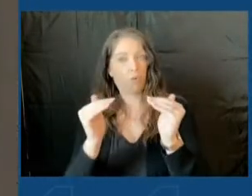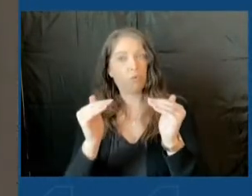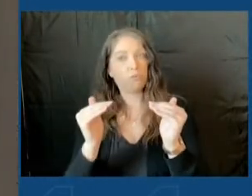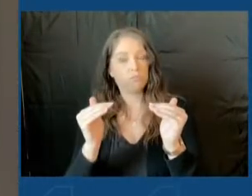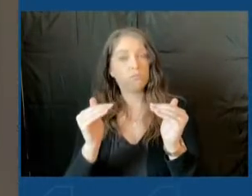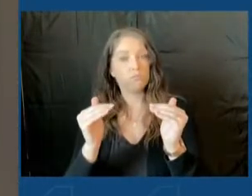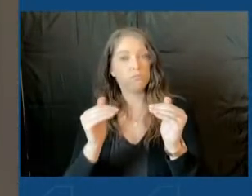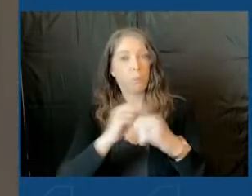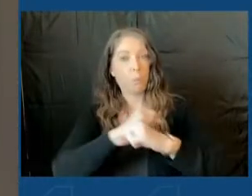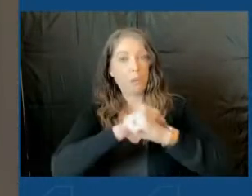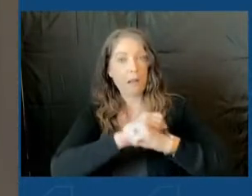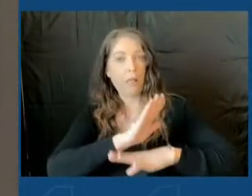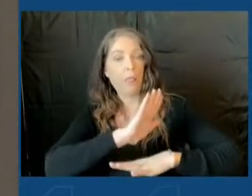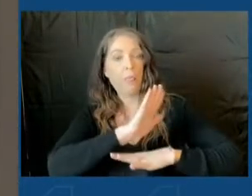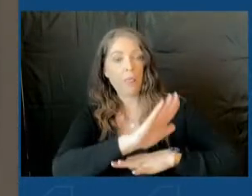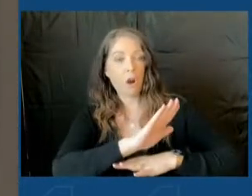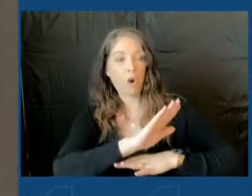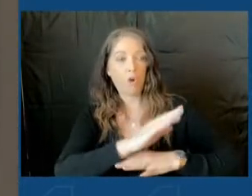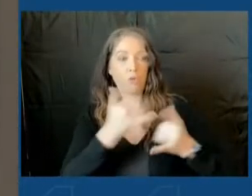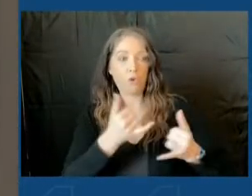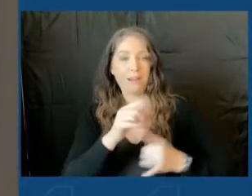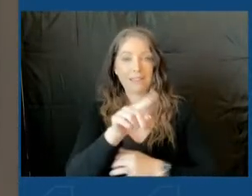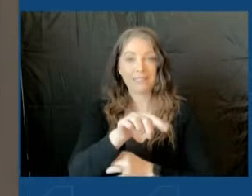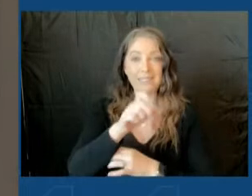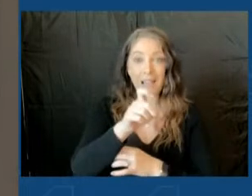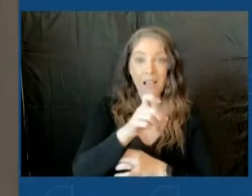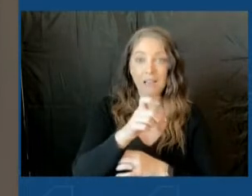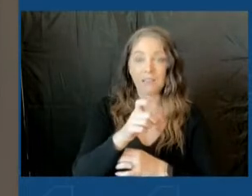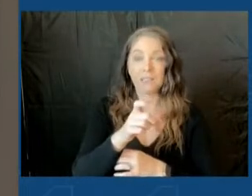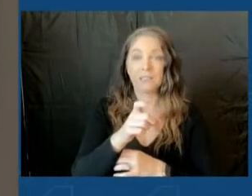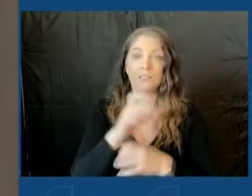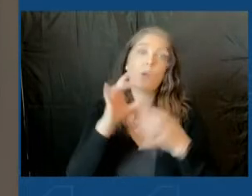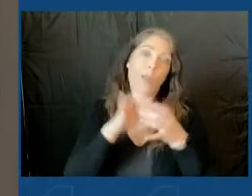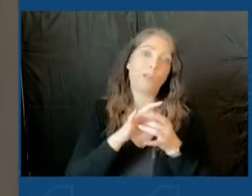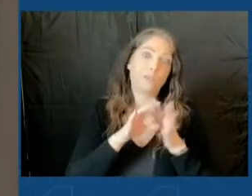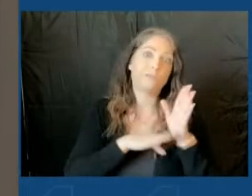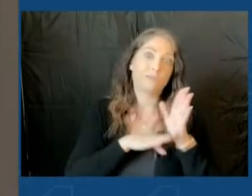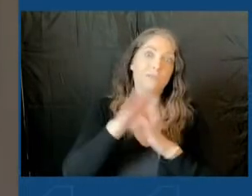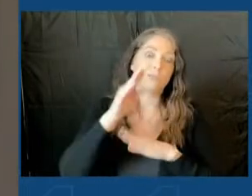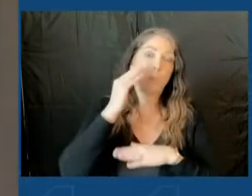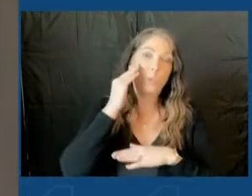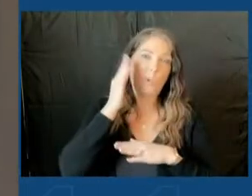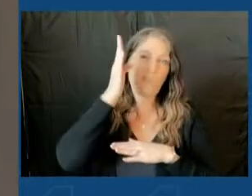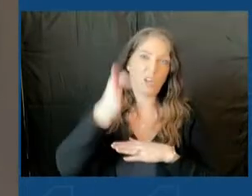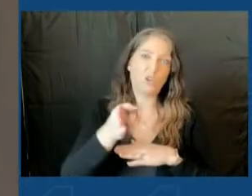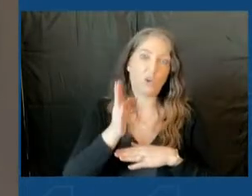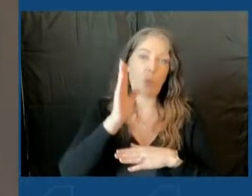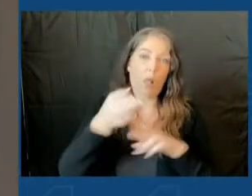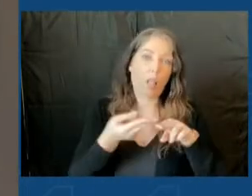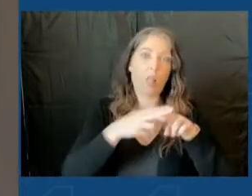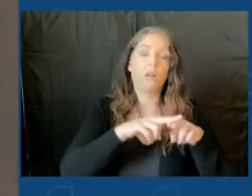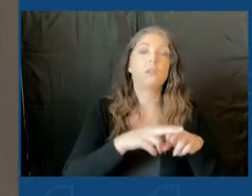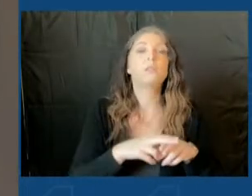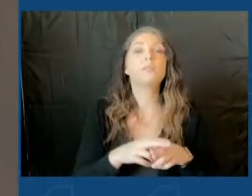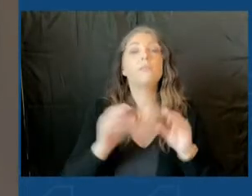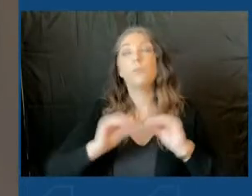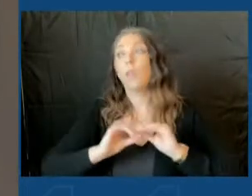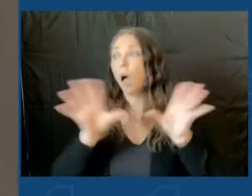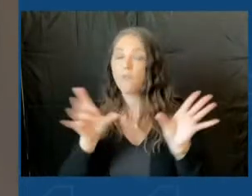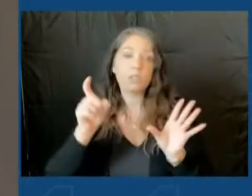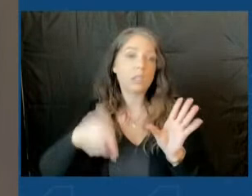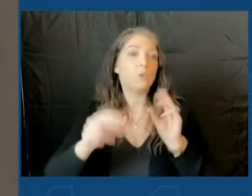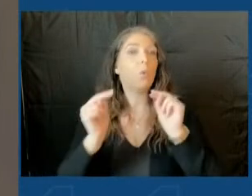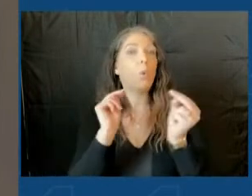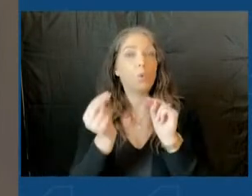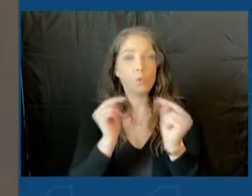protects their current taxes with escalation going into the future. We obviously need to go into negotiations with